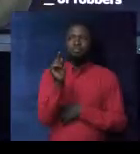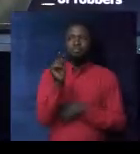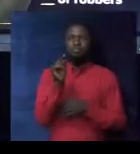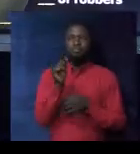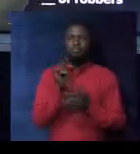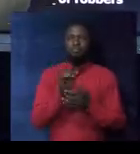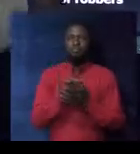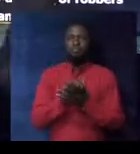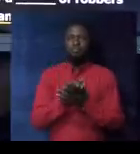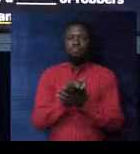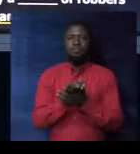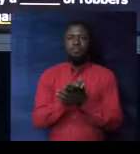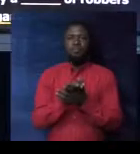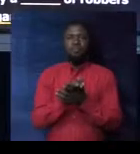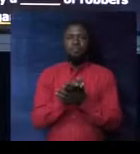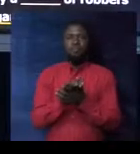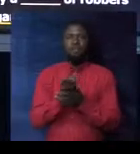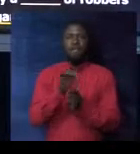that? Good.